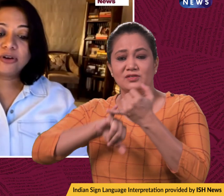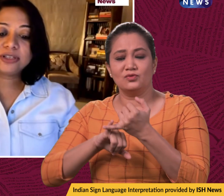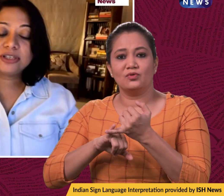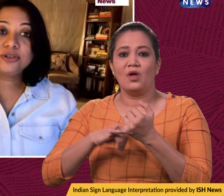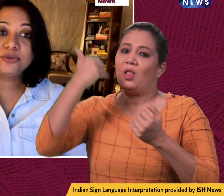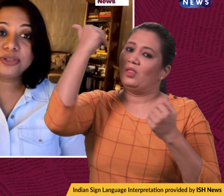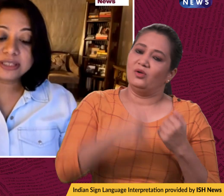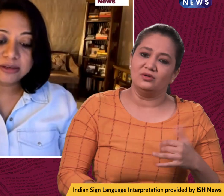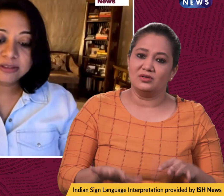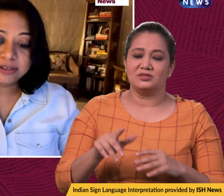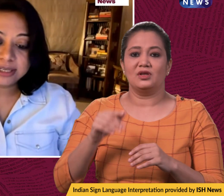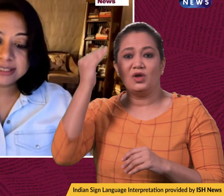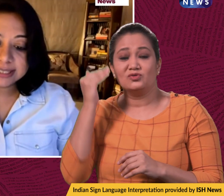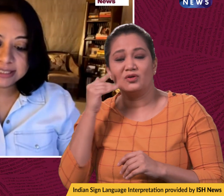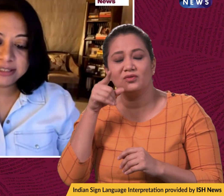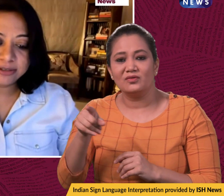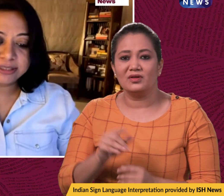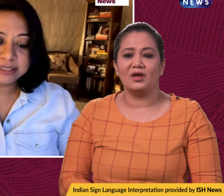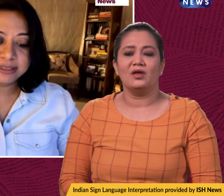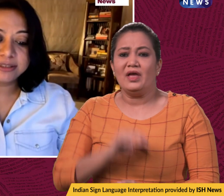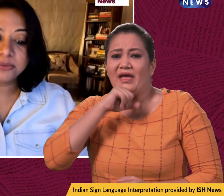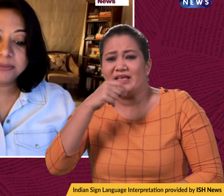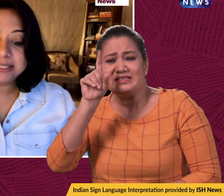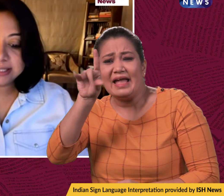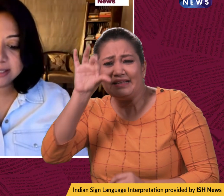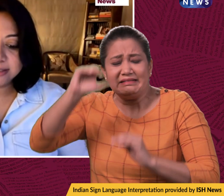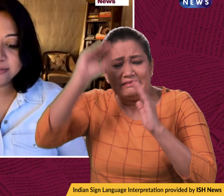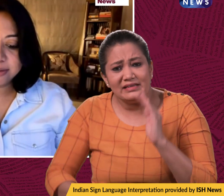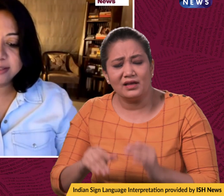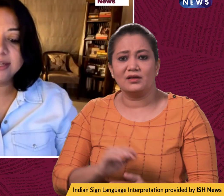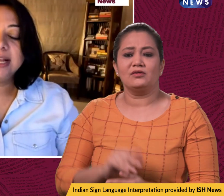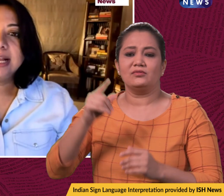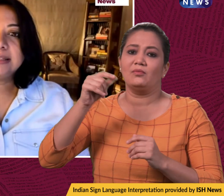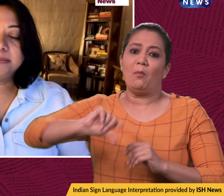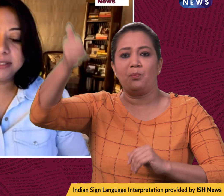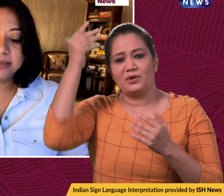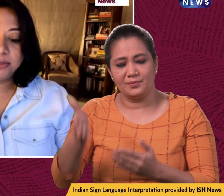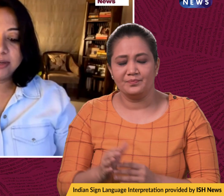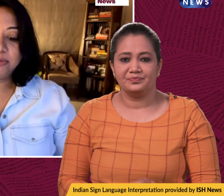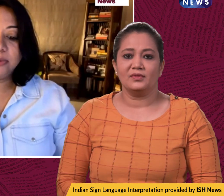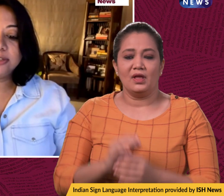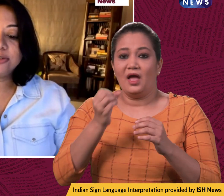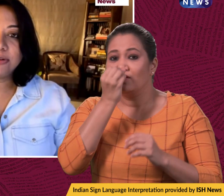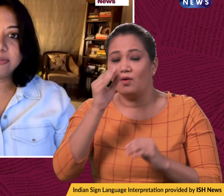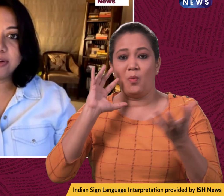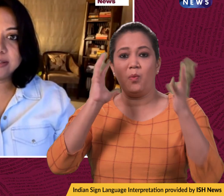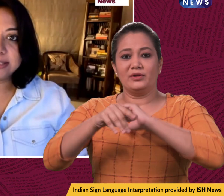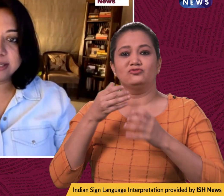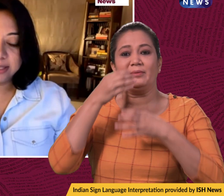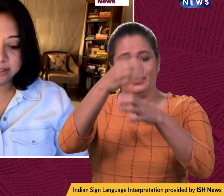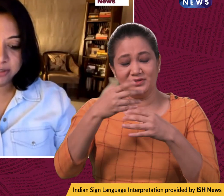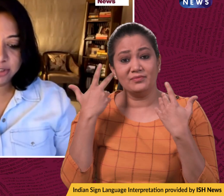lost to South Korea's 19-year-old contender in the women's singles final at the BWF World Tour